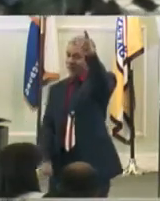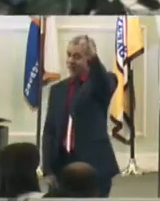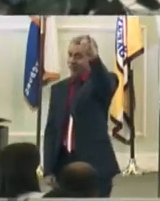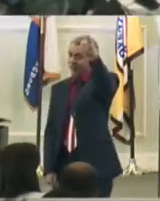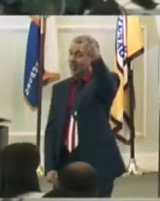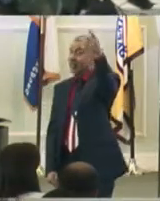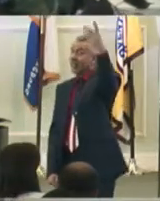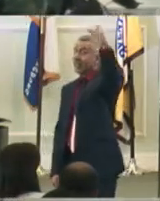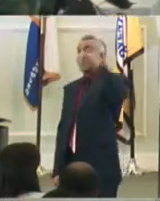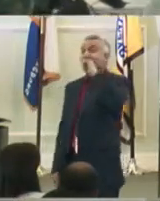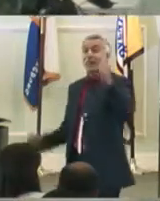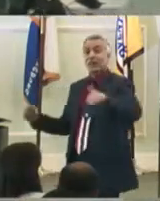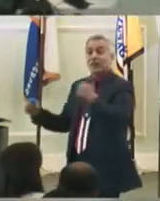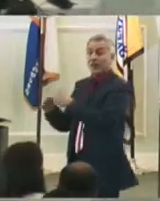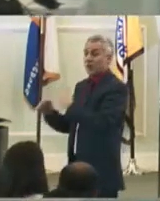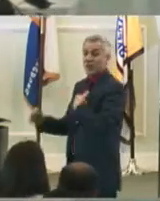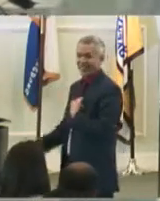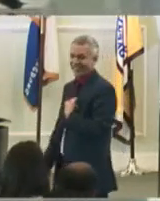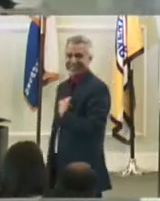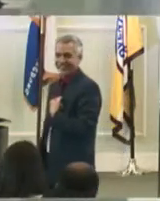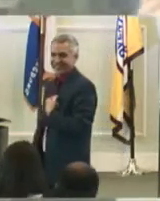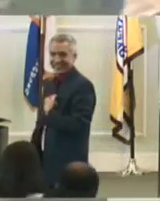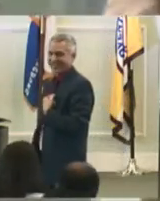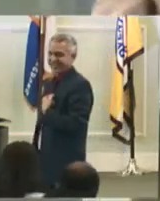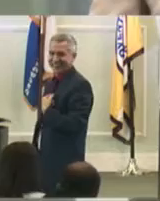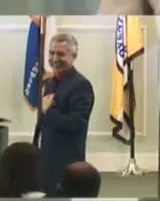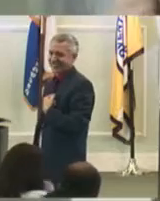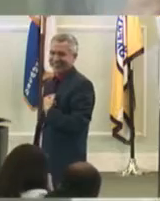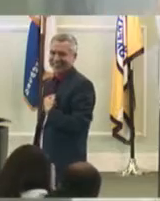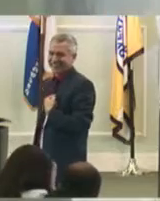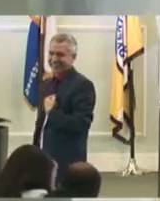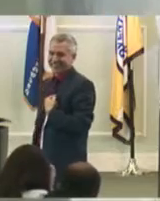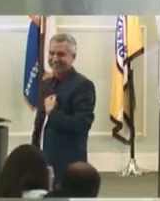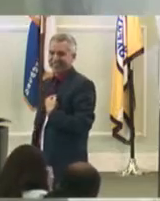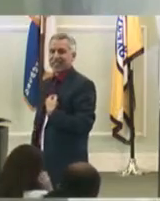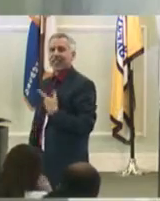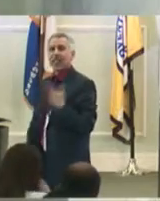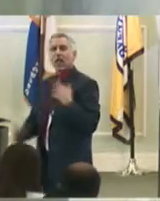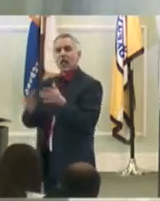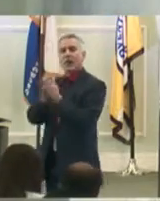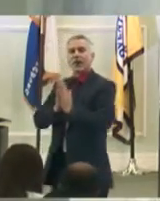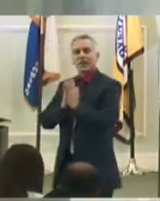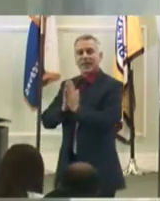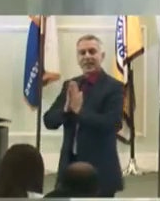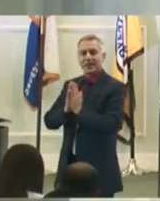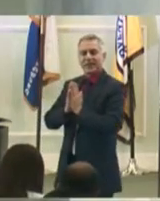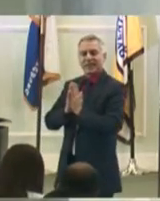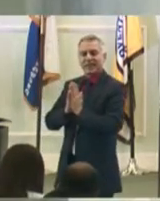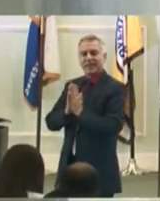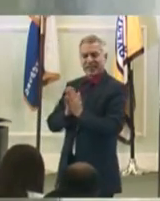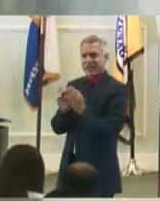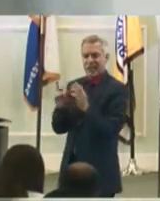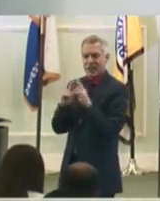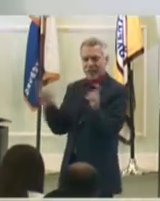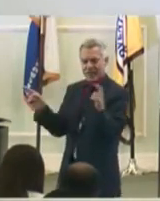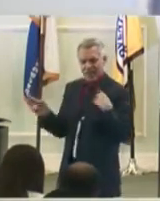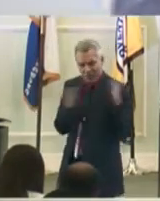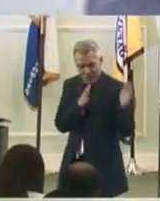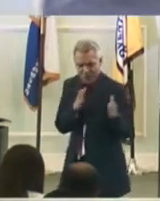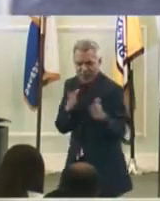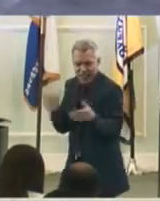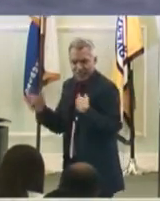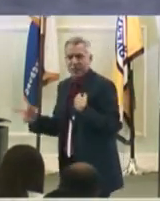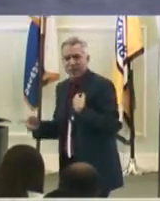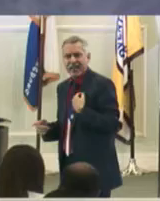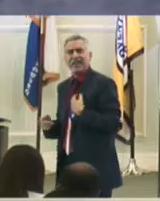bless off on it. I know sometimes I approach prayer that way. I've got it. I've got the solution. It's ready. And then